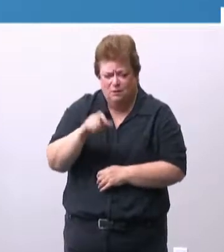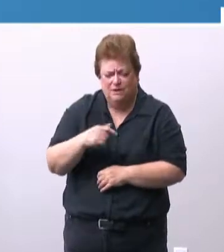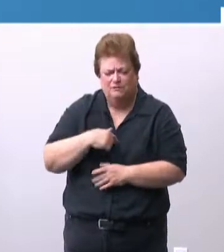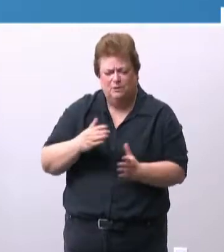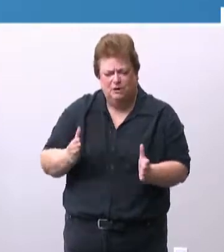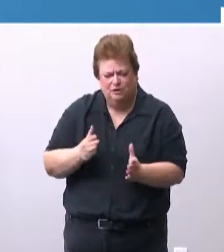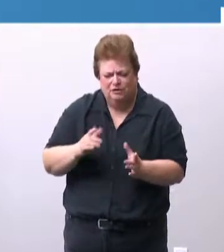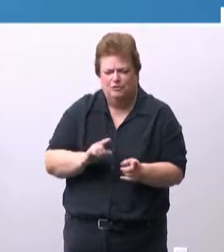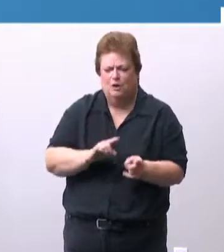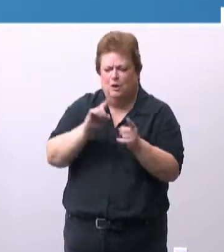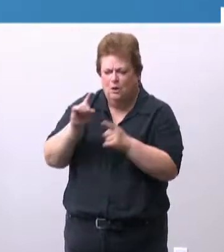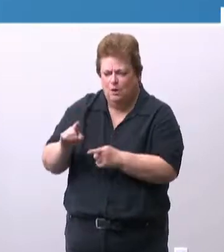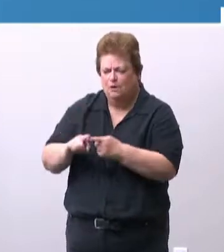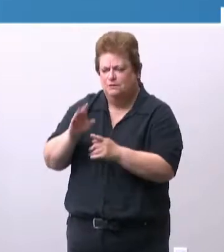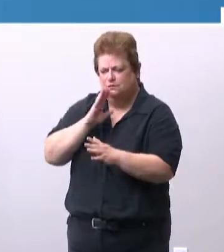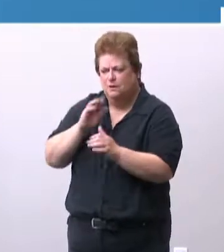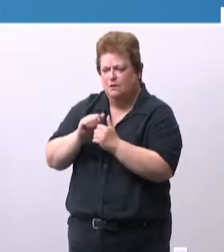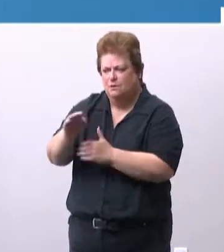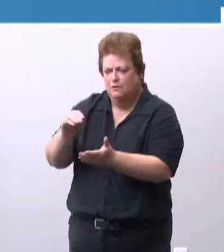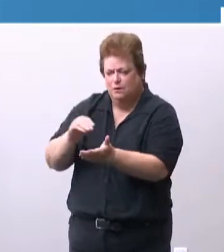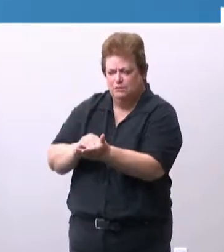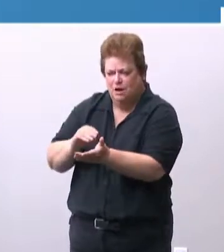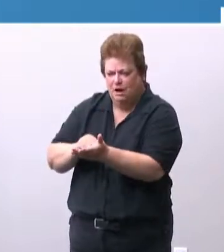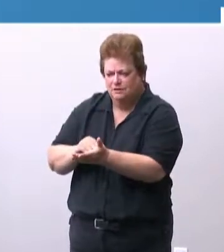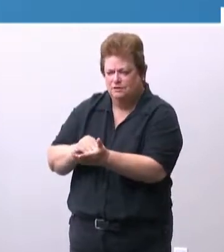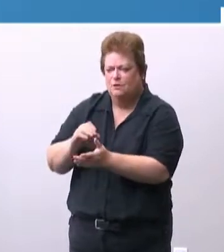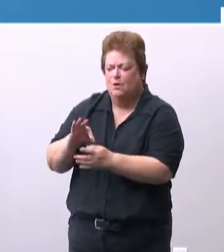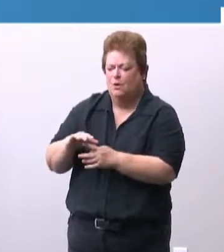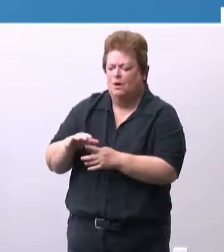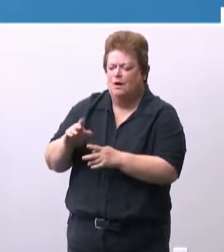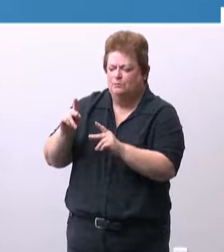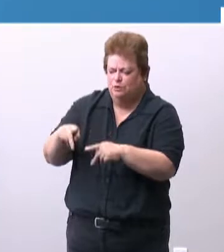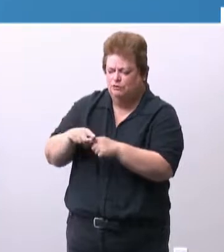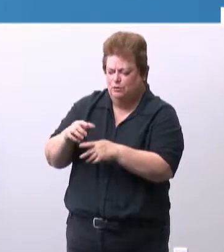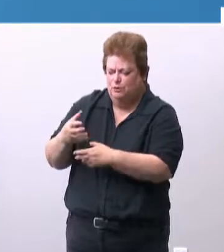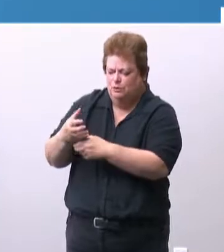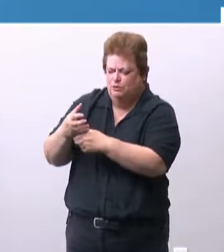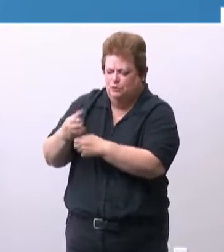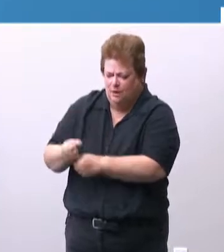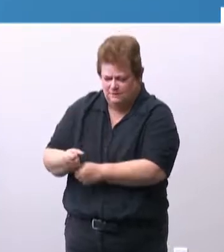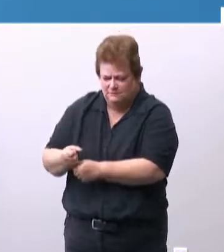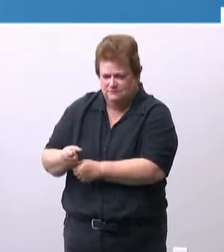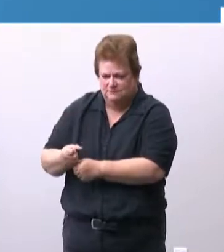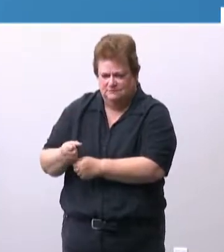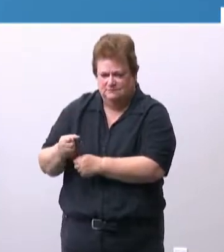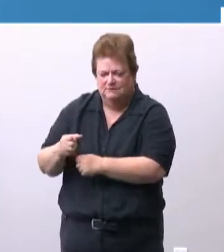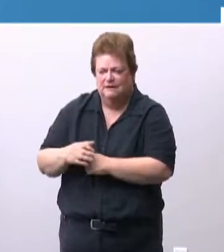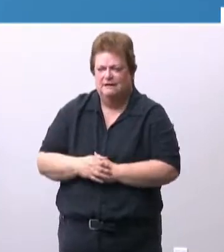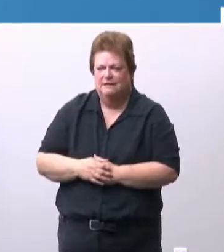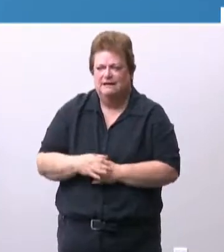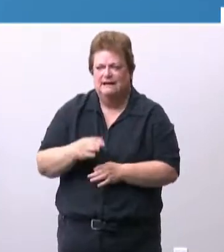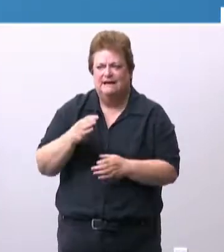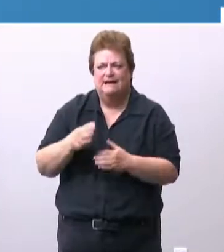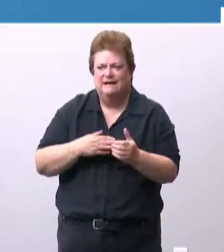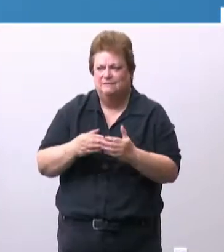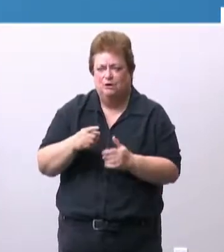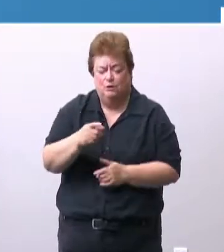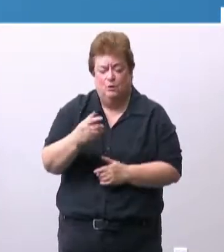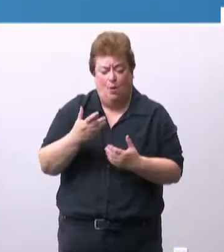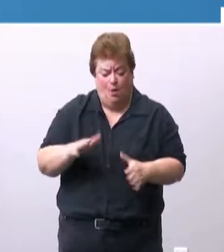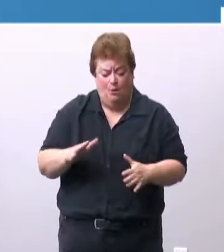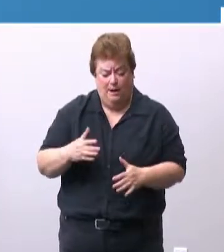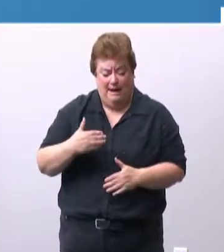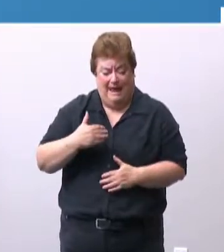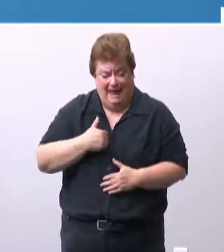get answers from your healthcare providers or another trusted and credible source. Even if you've had